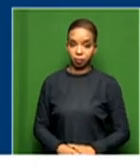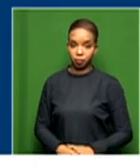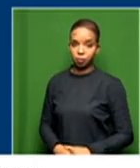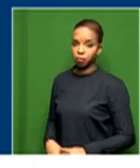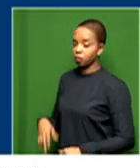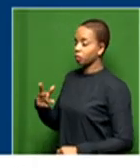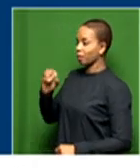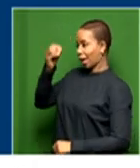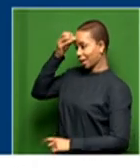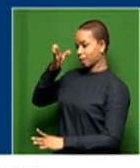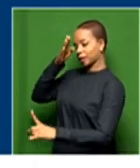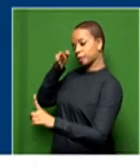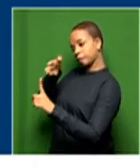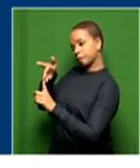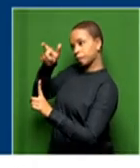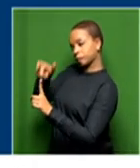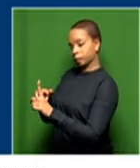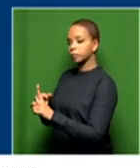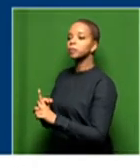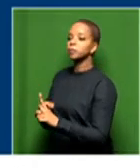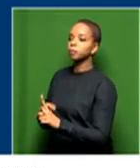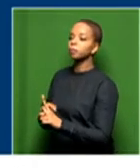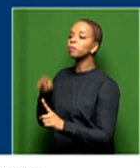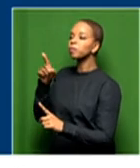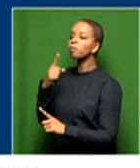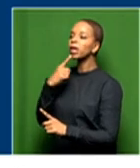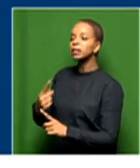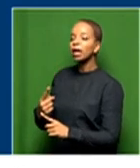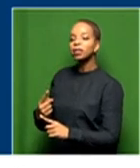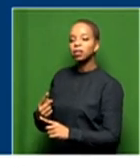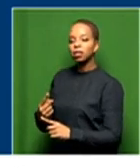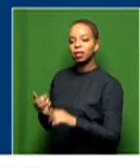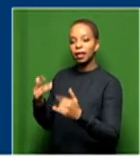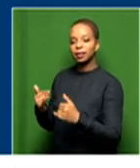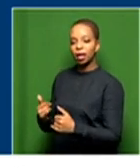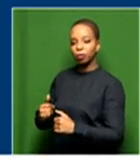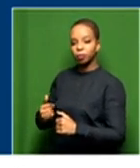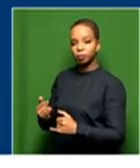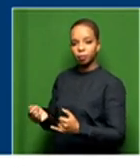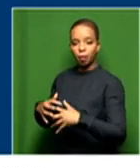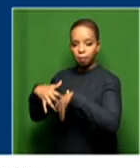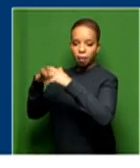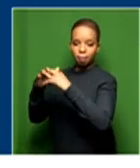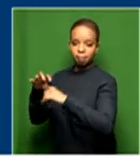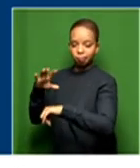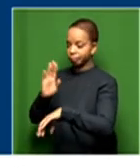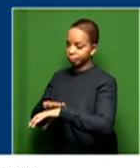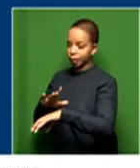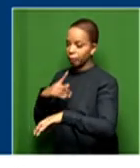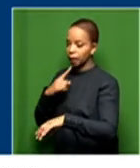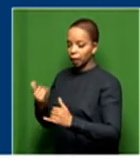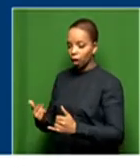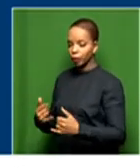facing a mental health crisis prior to the lockdown. As a matter of fact, you just came up with a very profound term, an emotional or